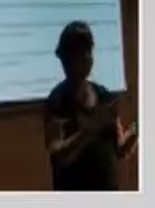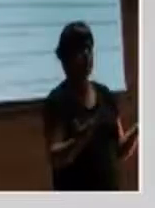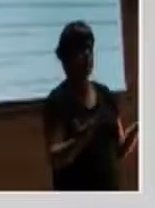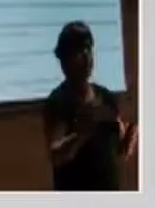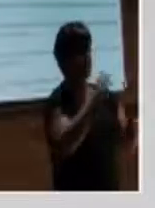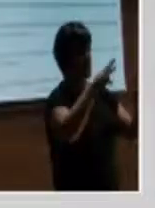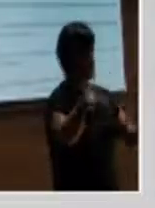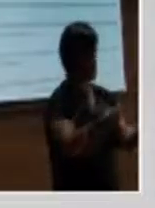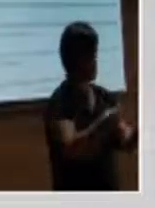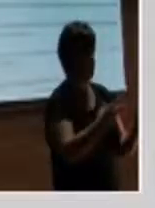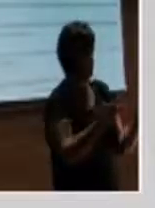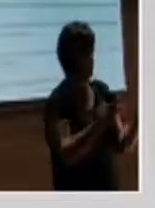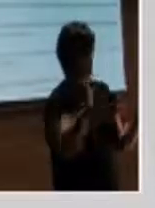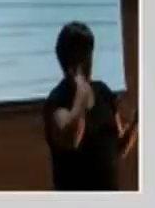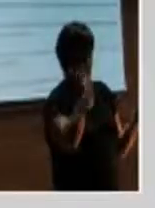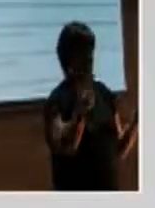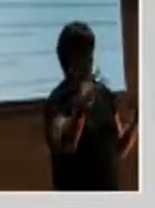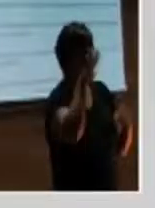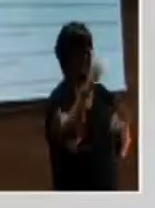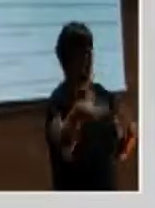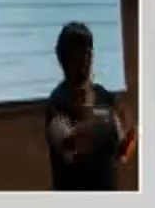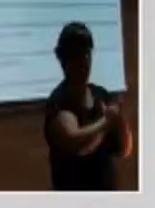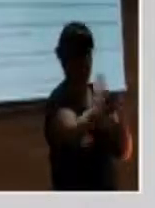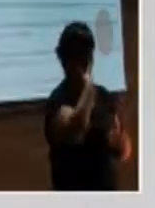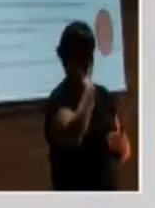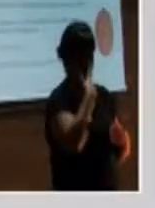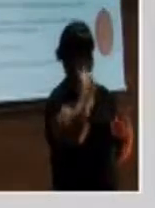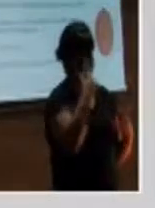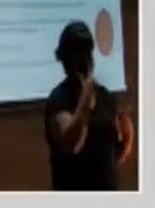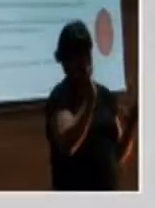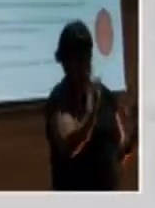to take it further, and I'd like to present that to you.